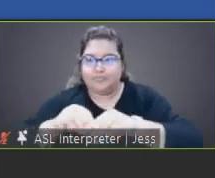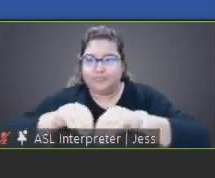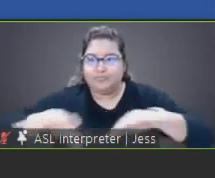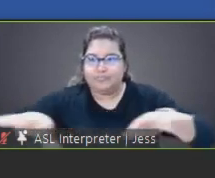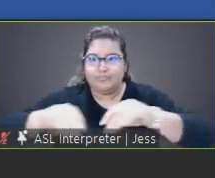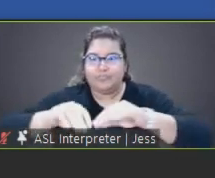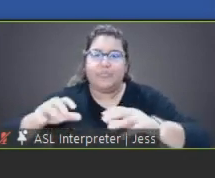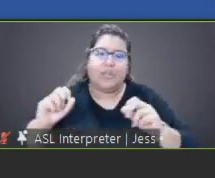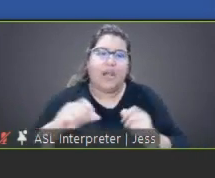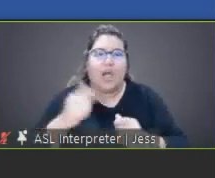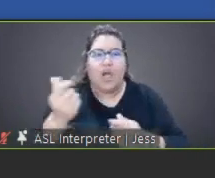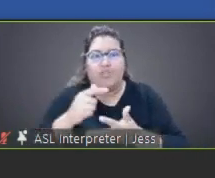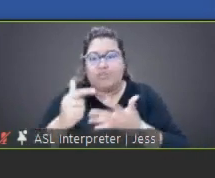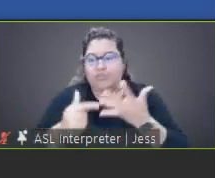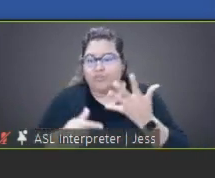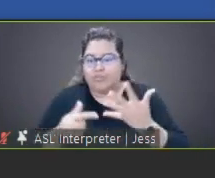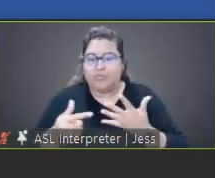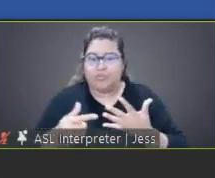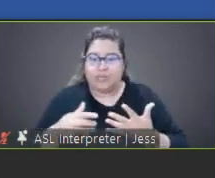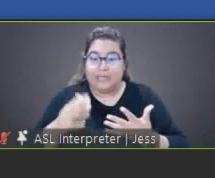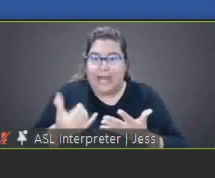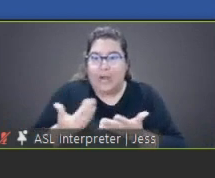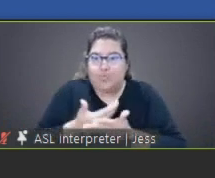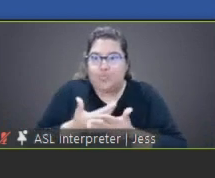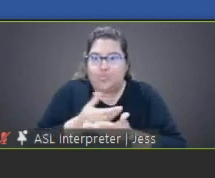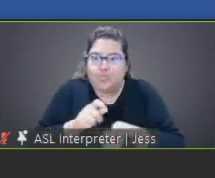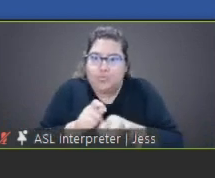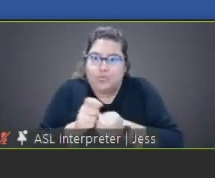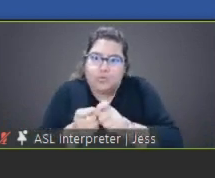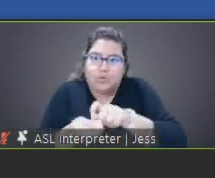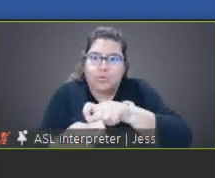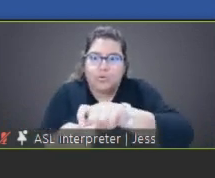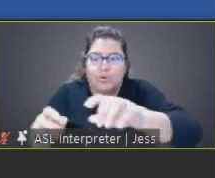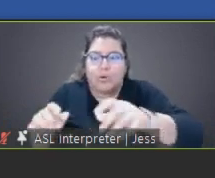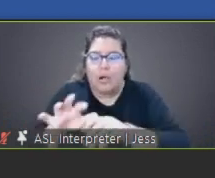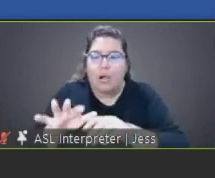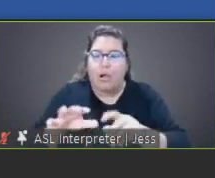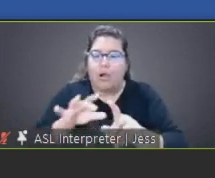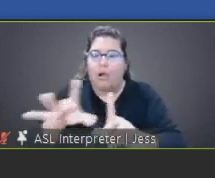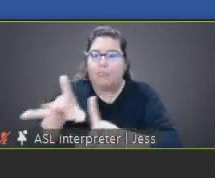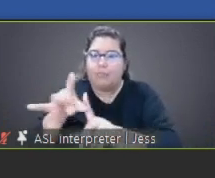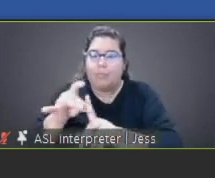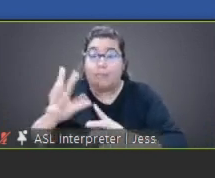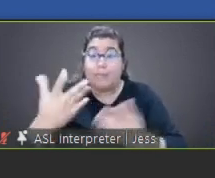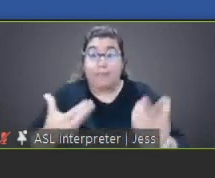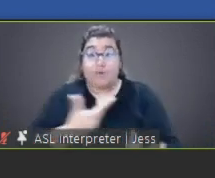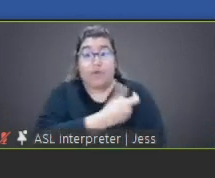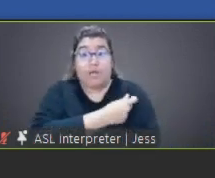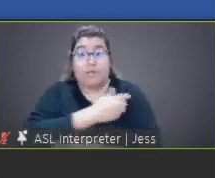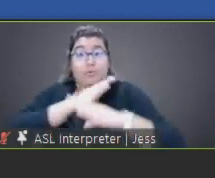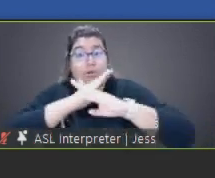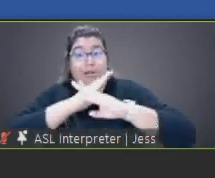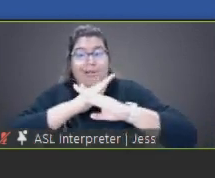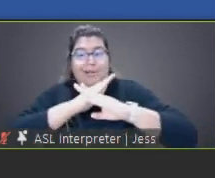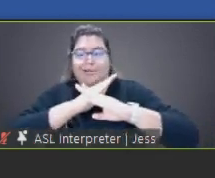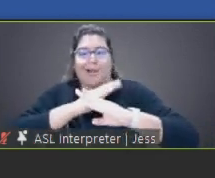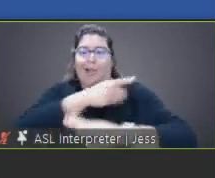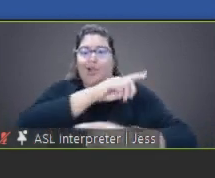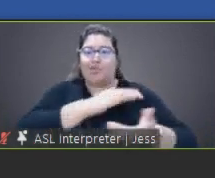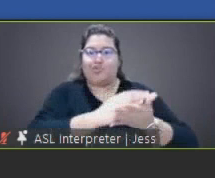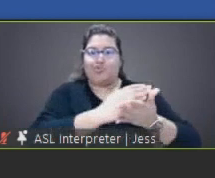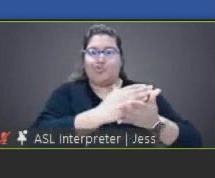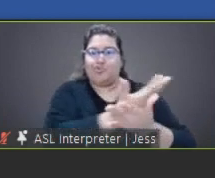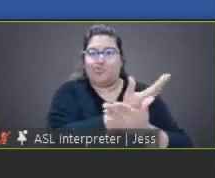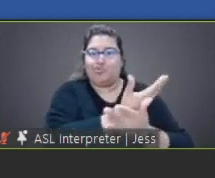to escape our immune response from previous infection or vaccination. And so what you see here is that over time,